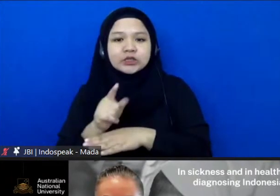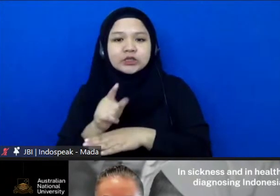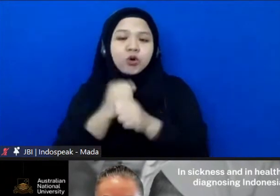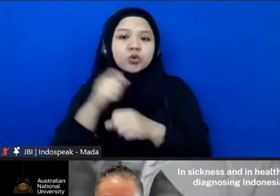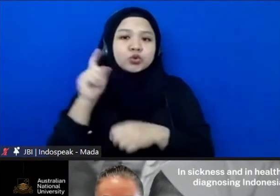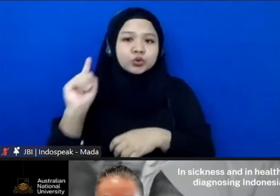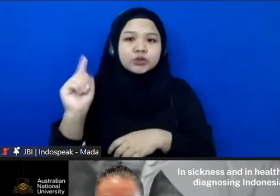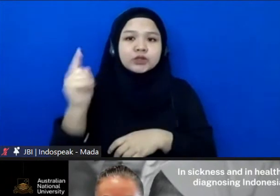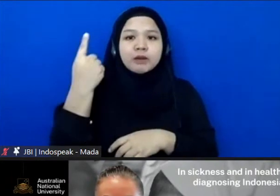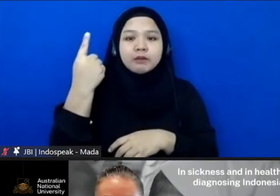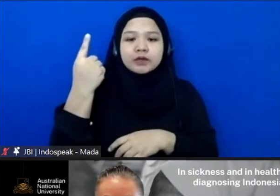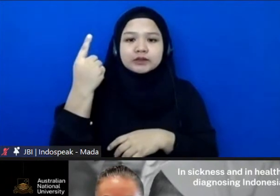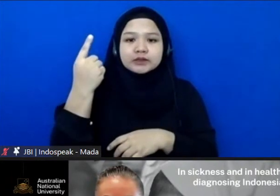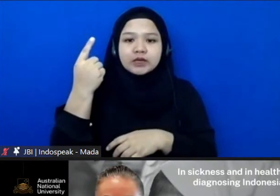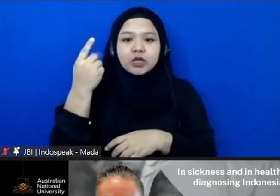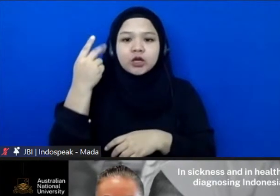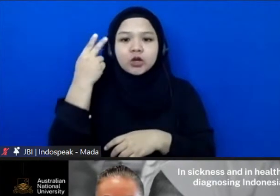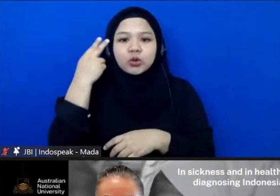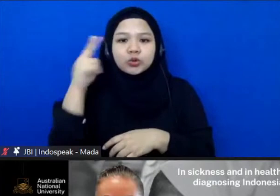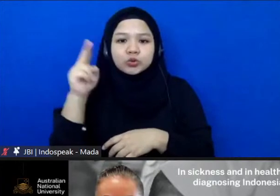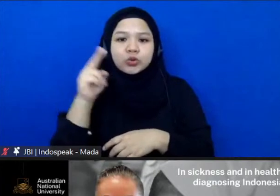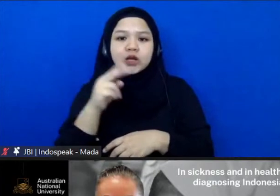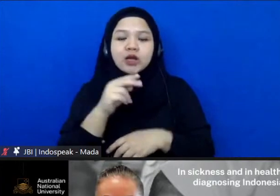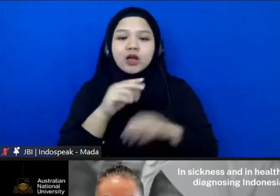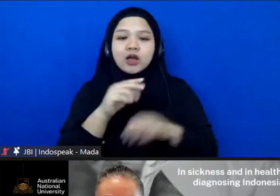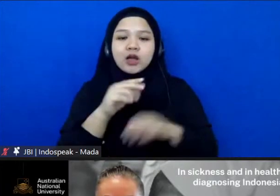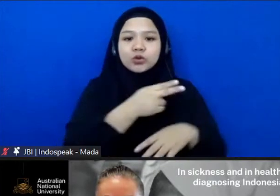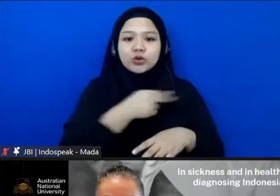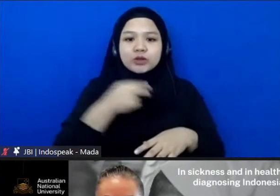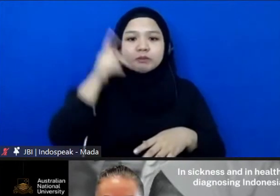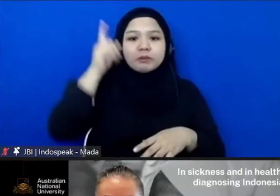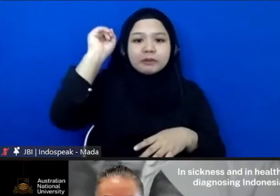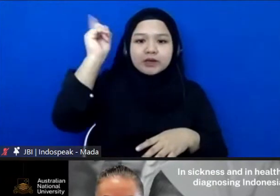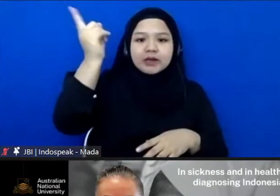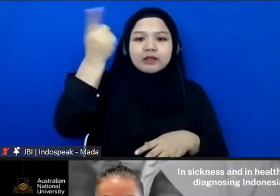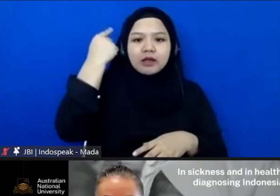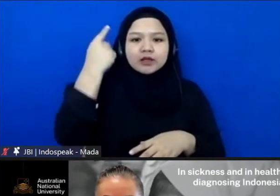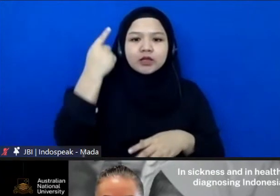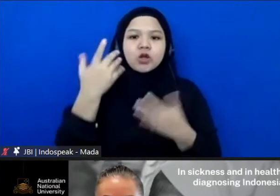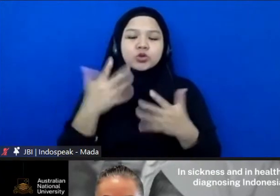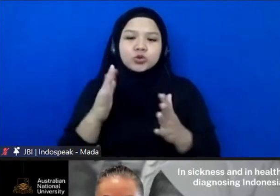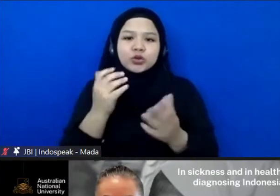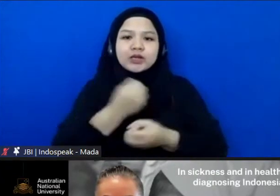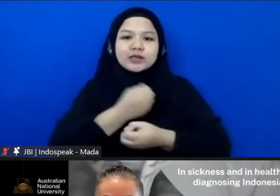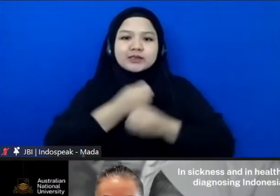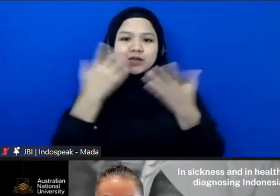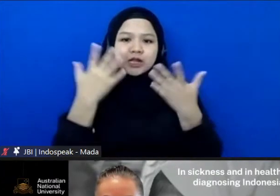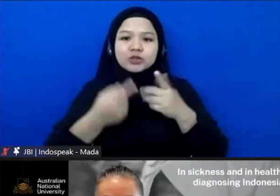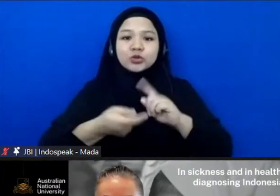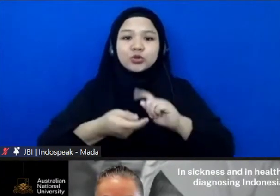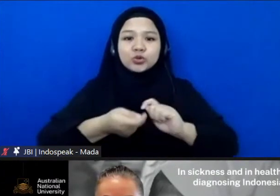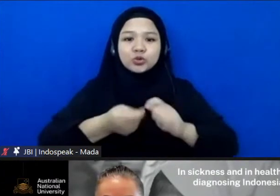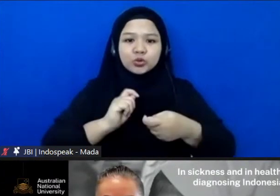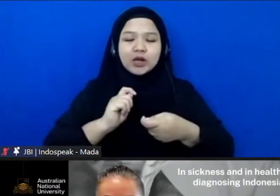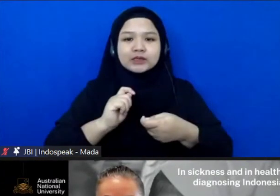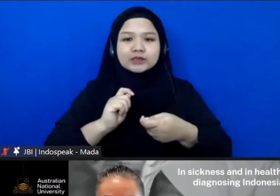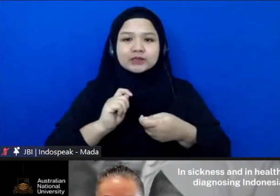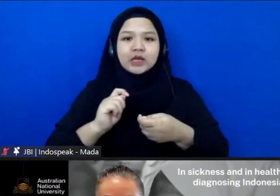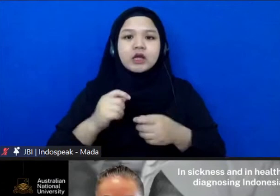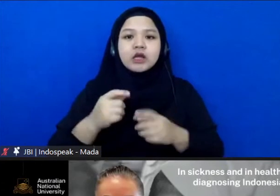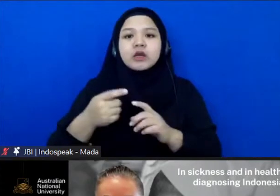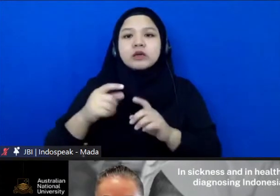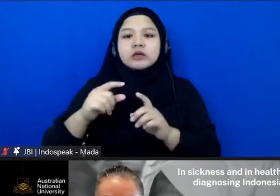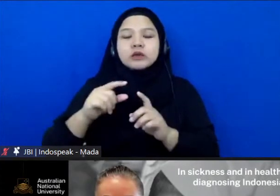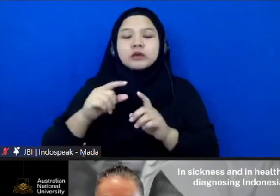the Australian and Indonesian governments, and it's certainly a task that the Prime Minister has set me in taking up my role